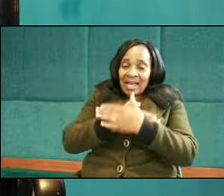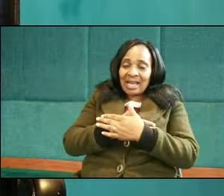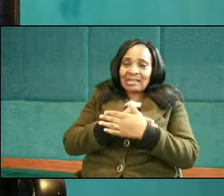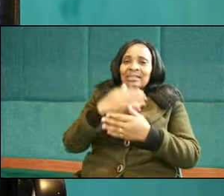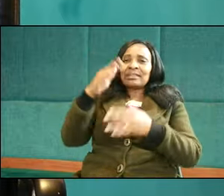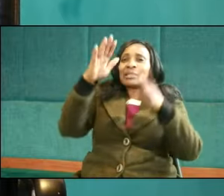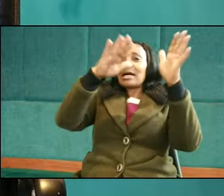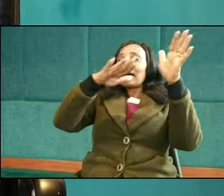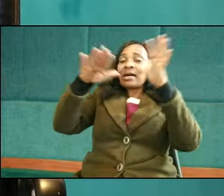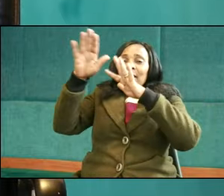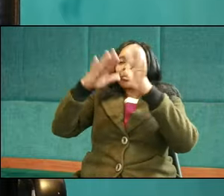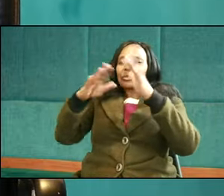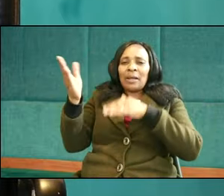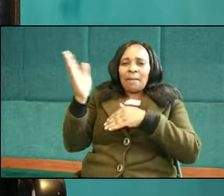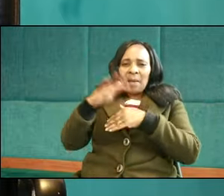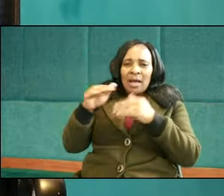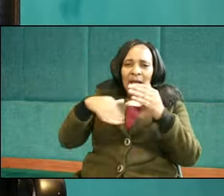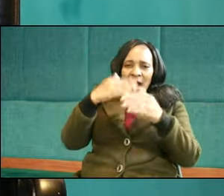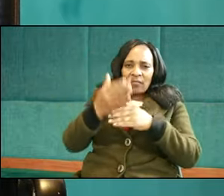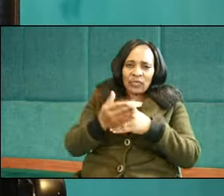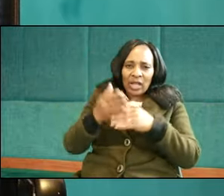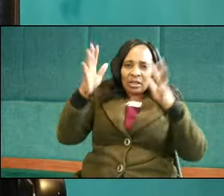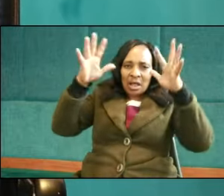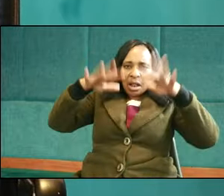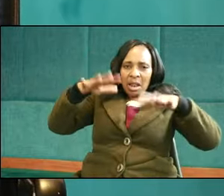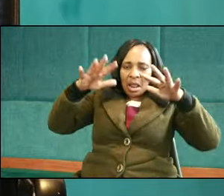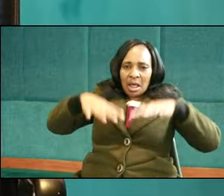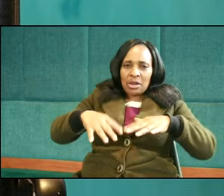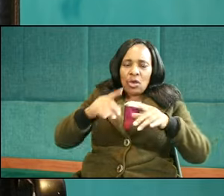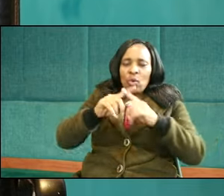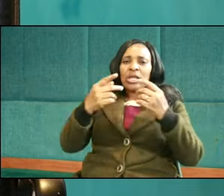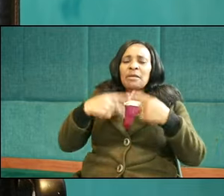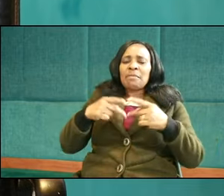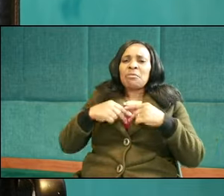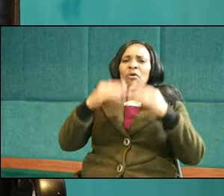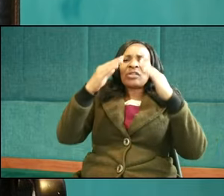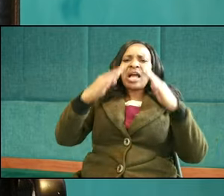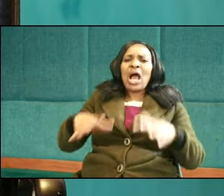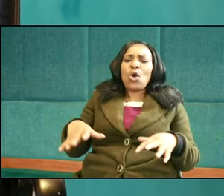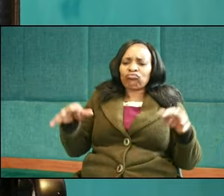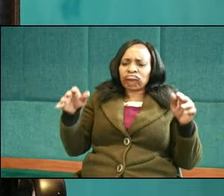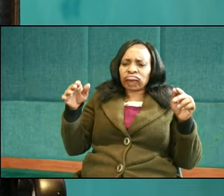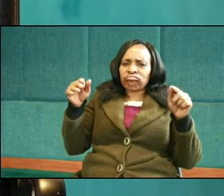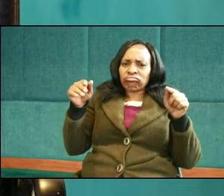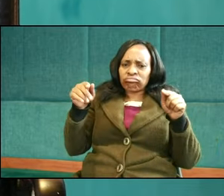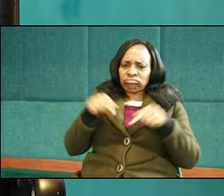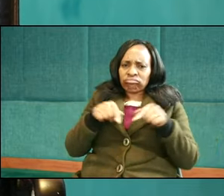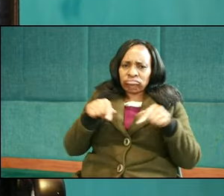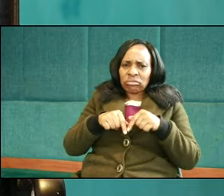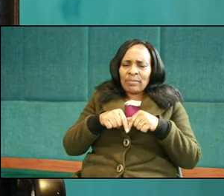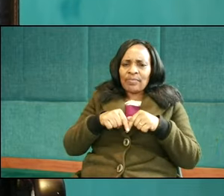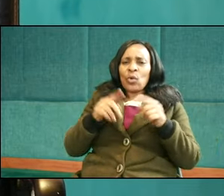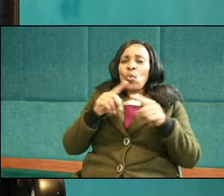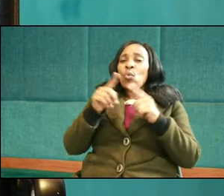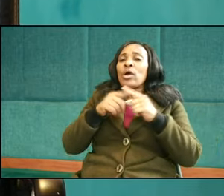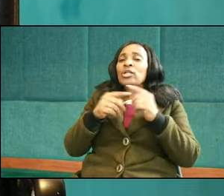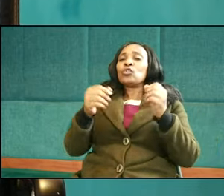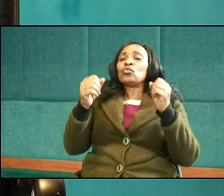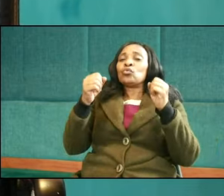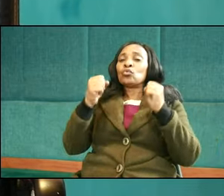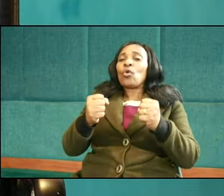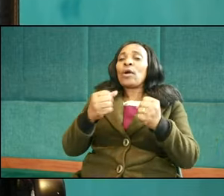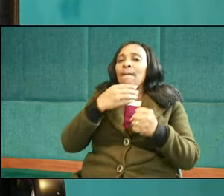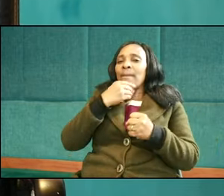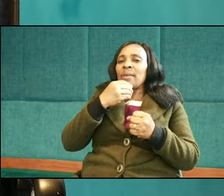clouds return after the rain, when the keepers of the house tremble, when strong men stoop, when